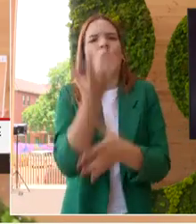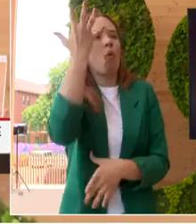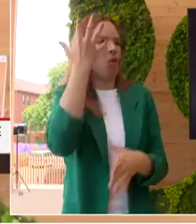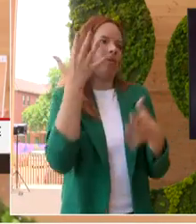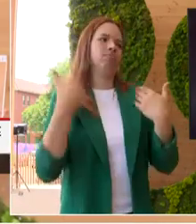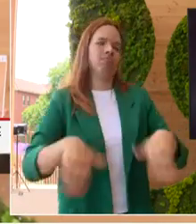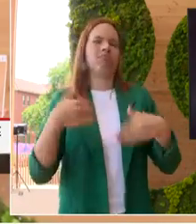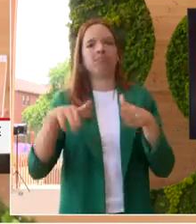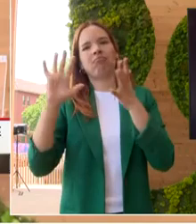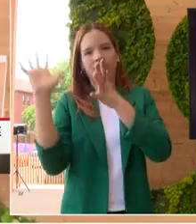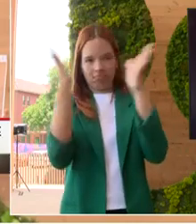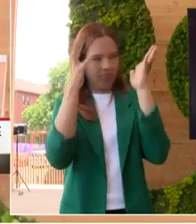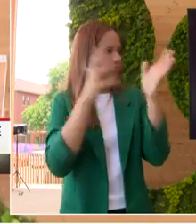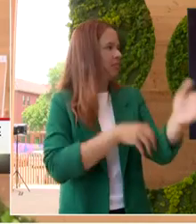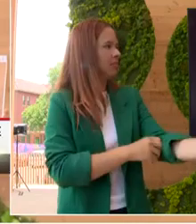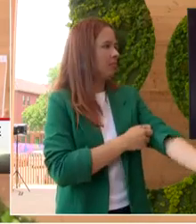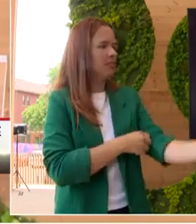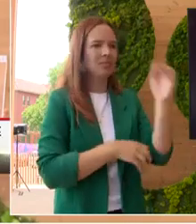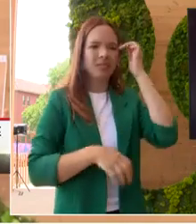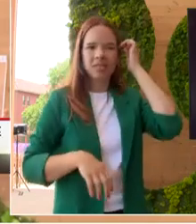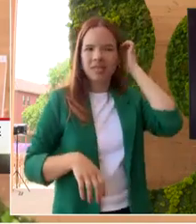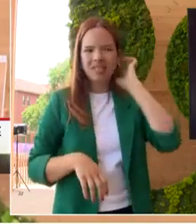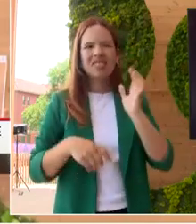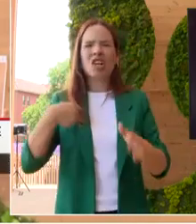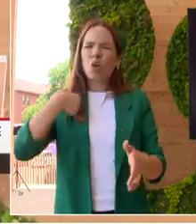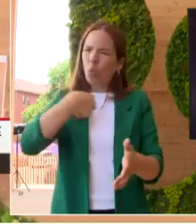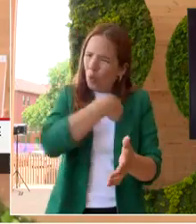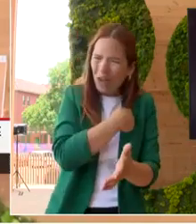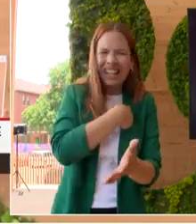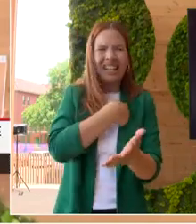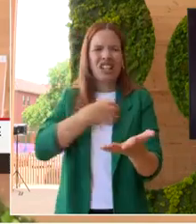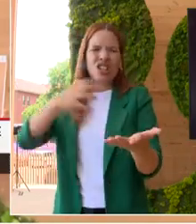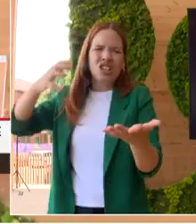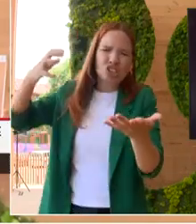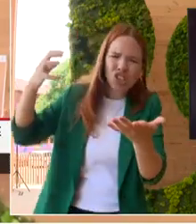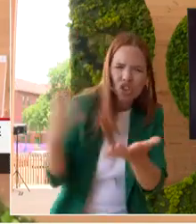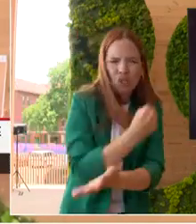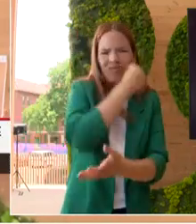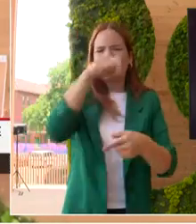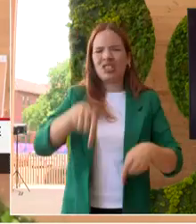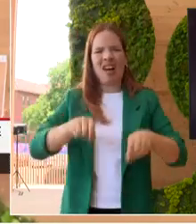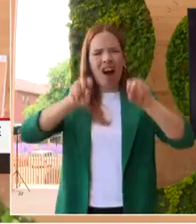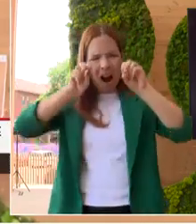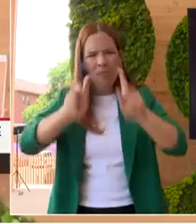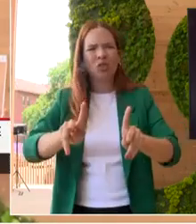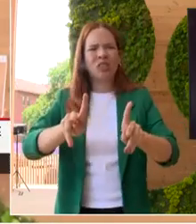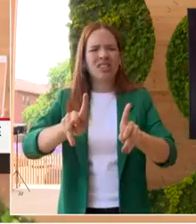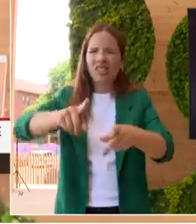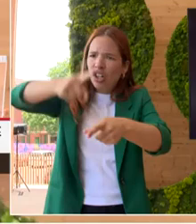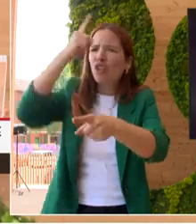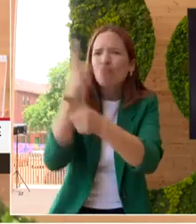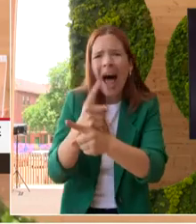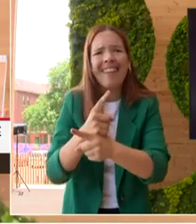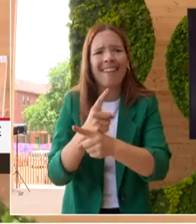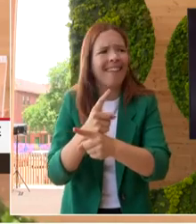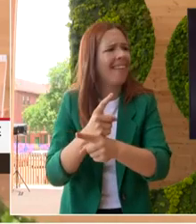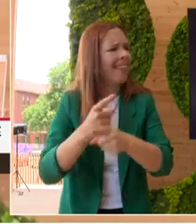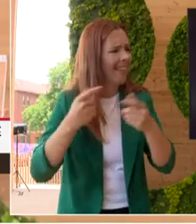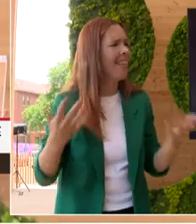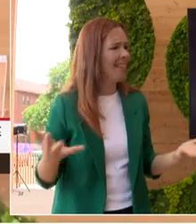you. We deserve fresh, quality grocery options right here in our community. Ain't that right, Joe?